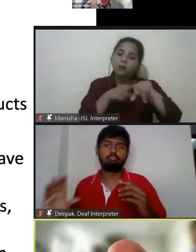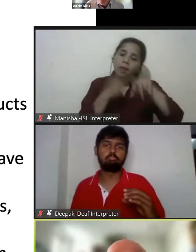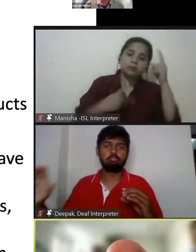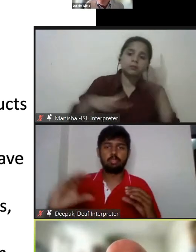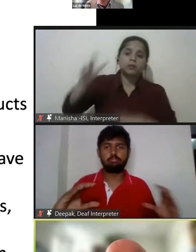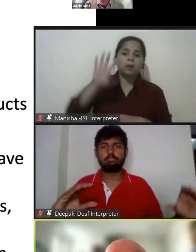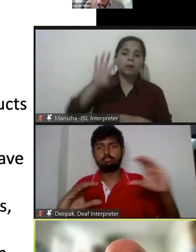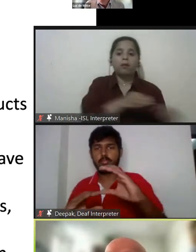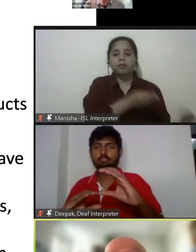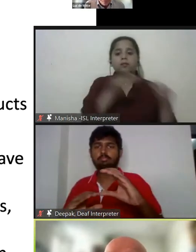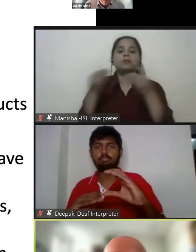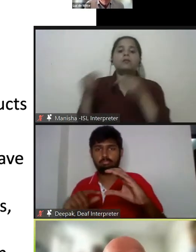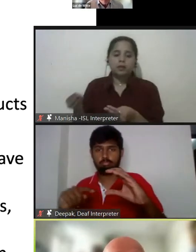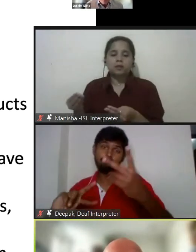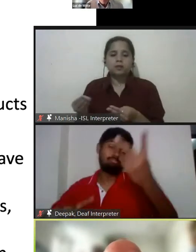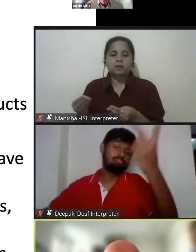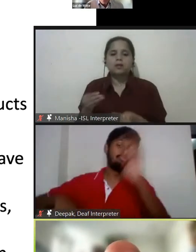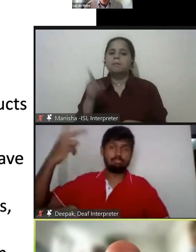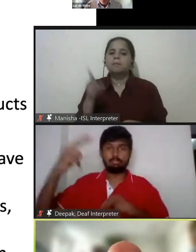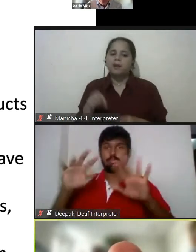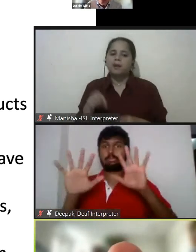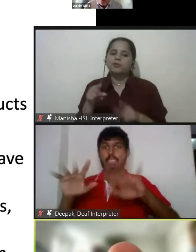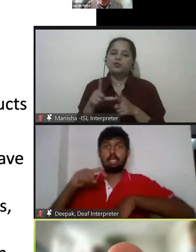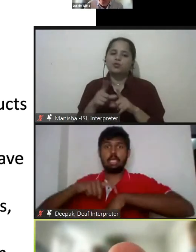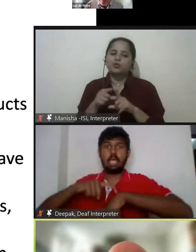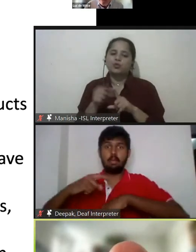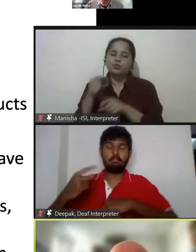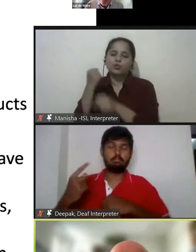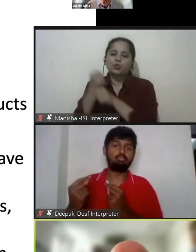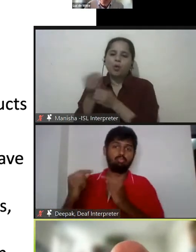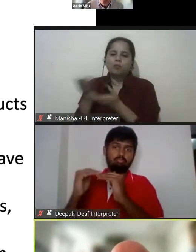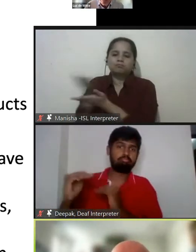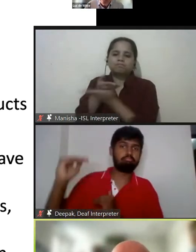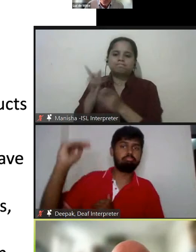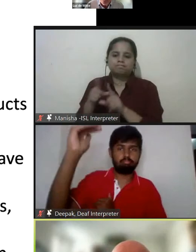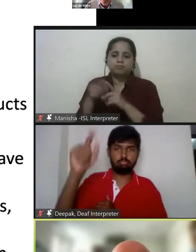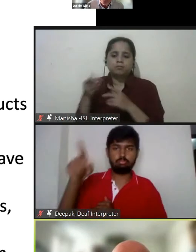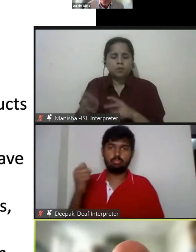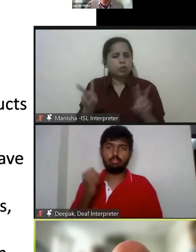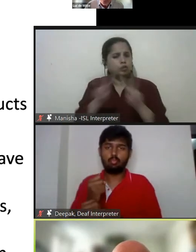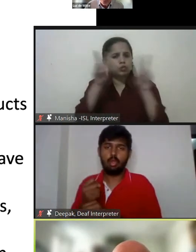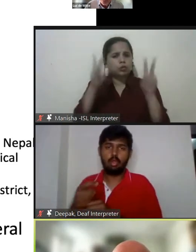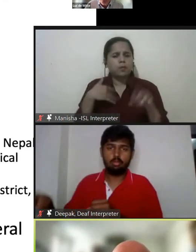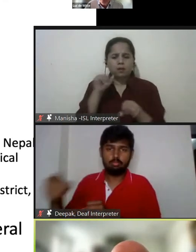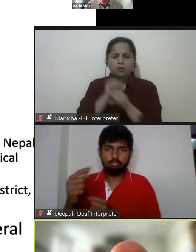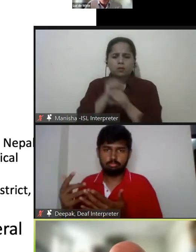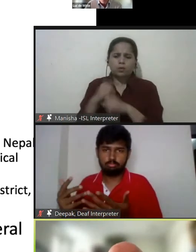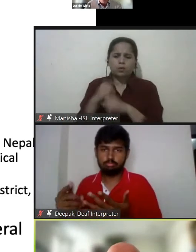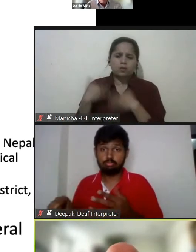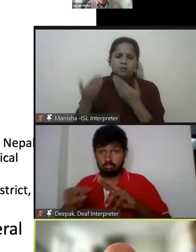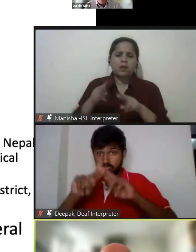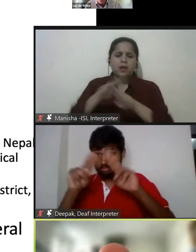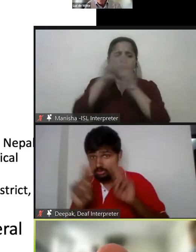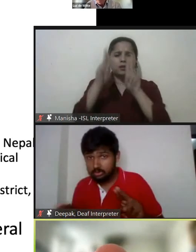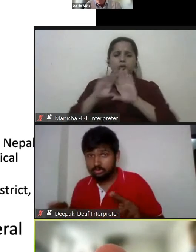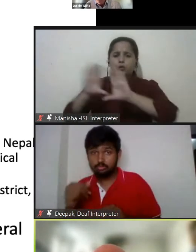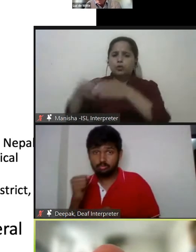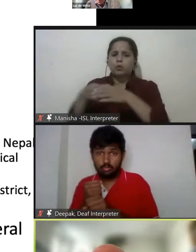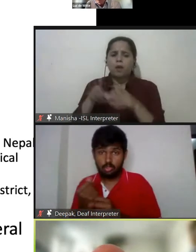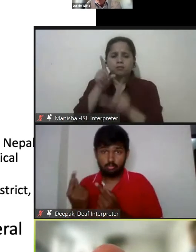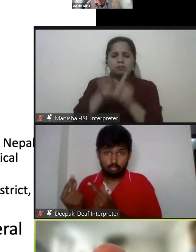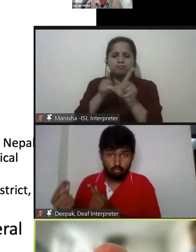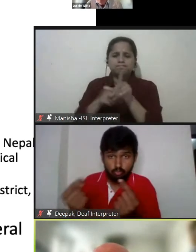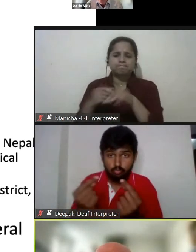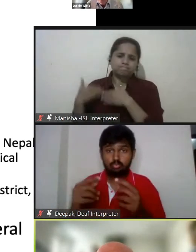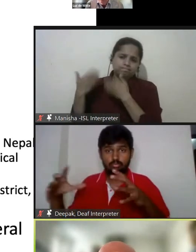some really a job to be done. And this is a topic that I've been working on with an international group for several years.